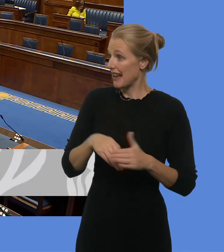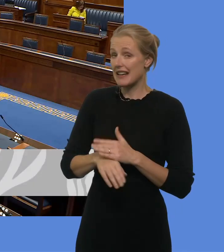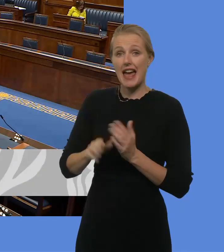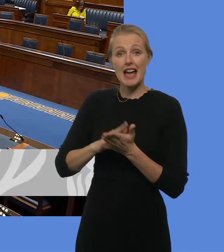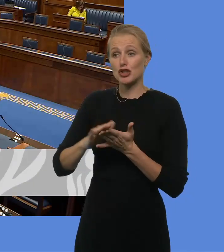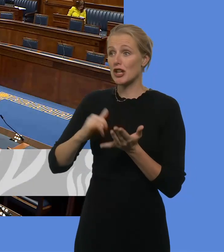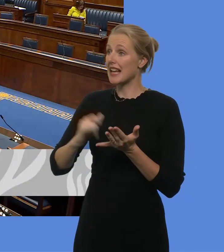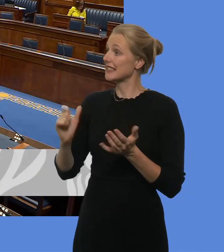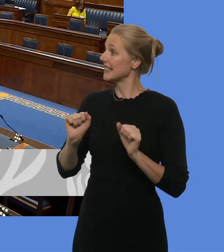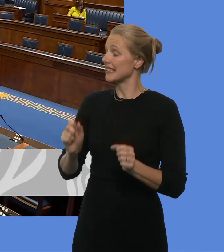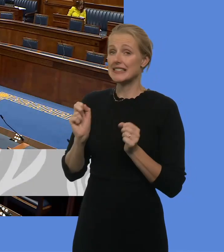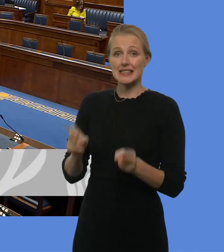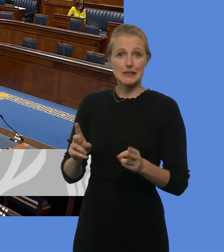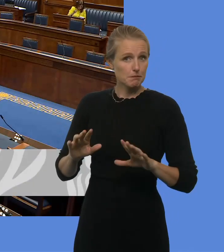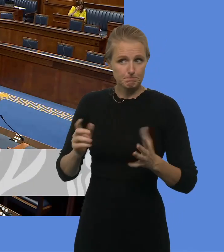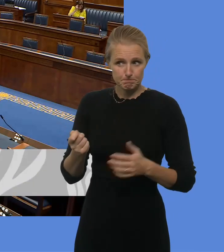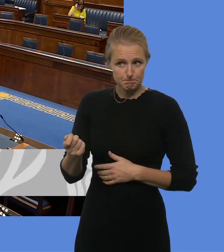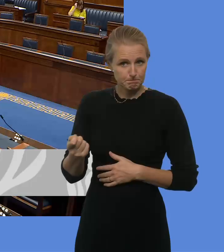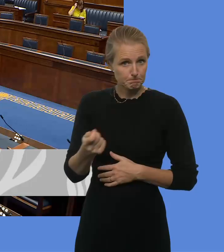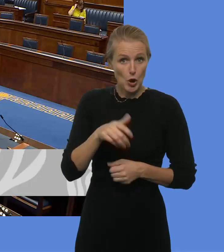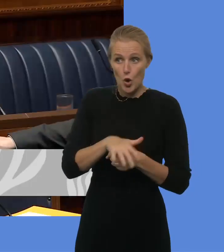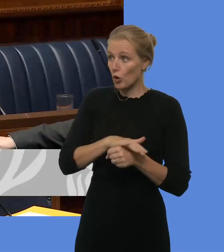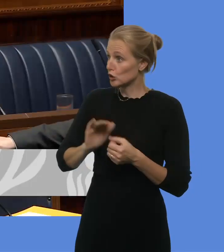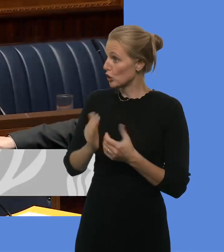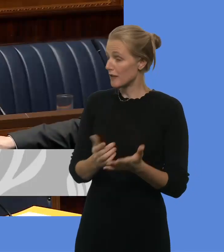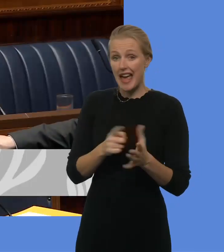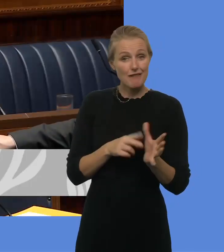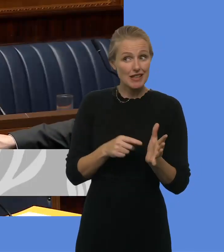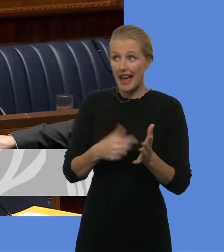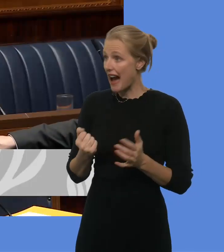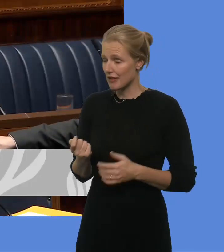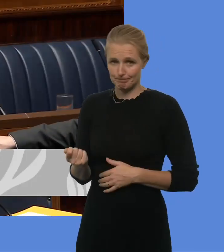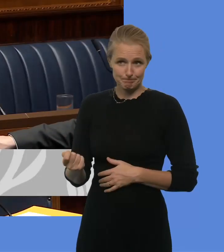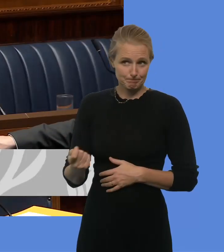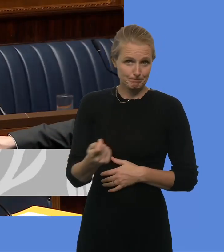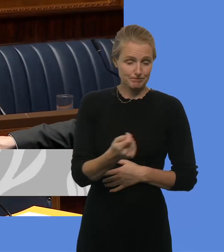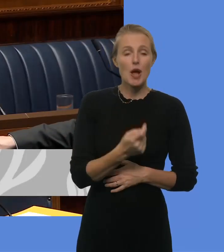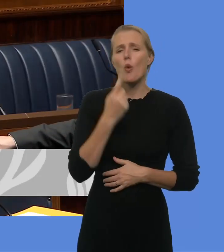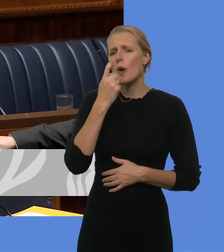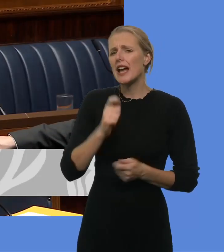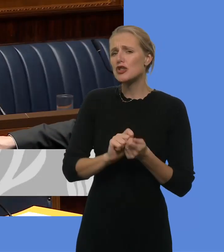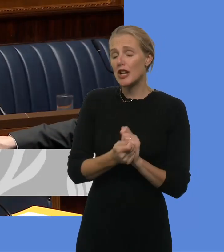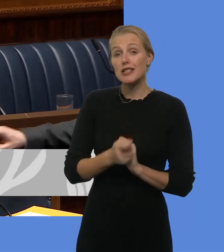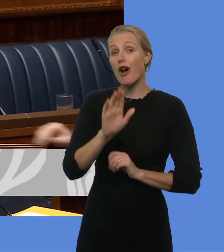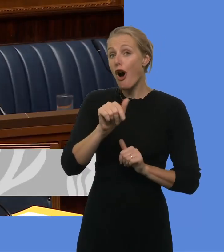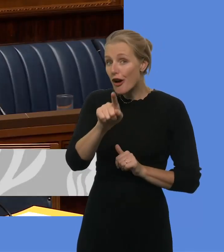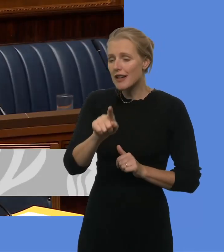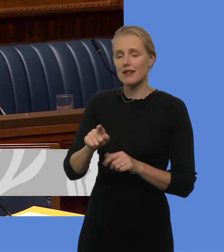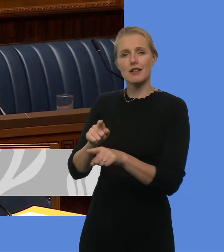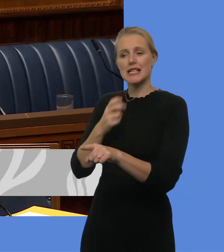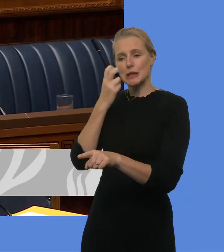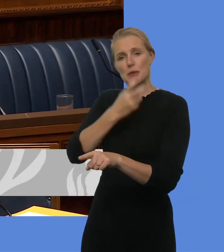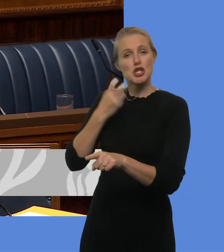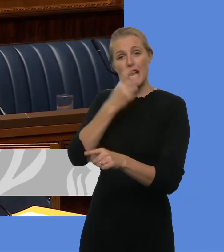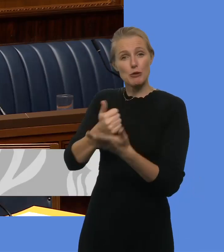social care system and local services in Northern Ireland. But we can change this by training speech and language therapists and teachers of the